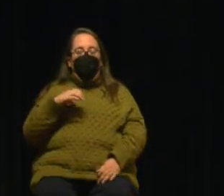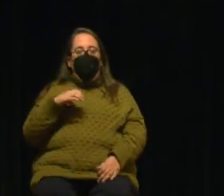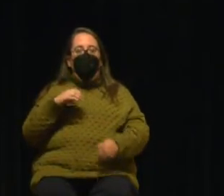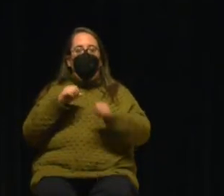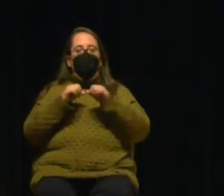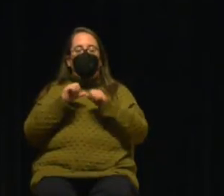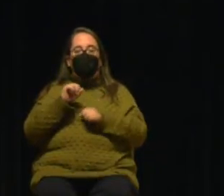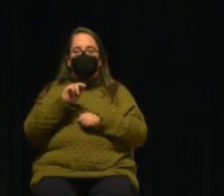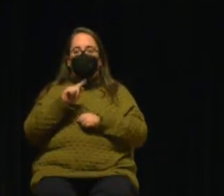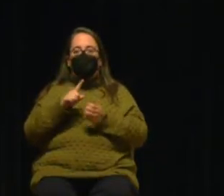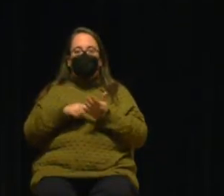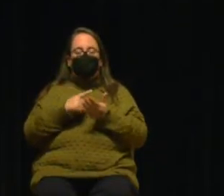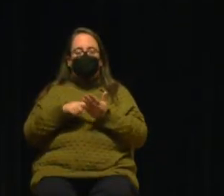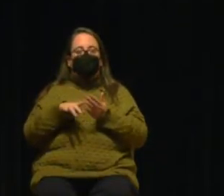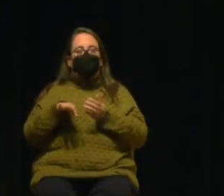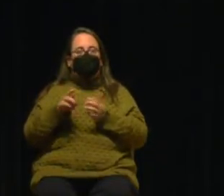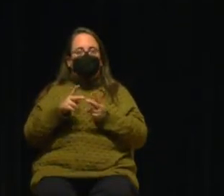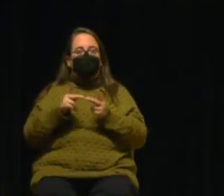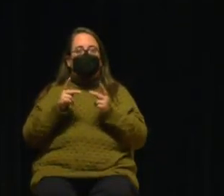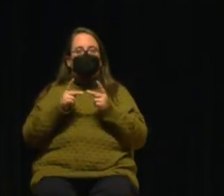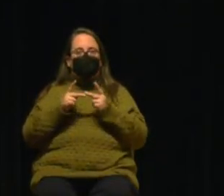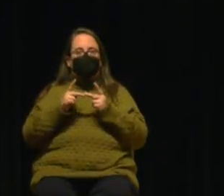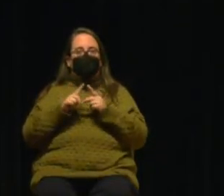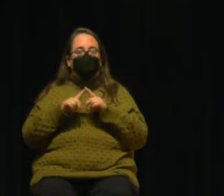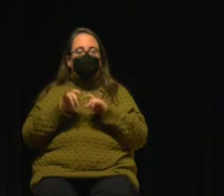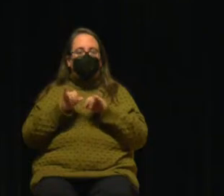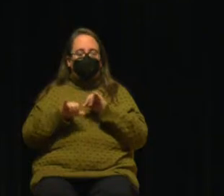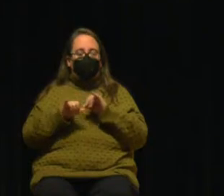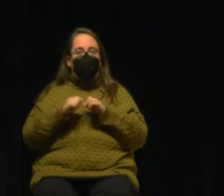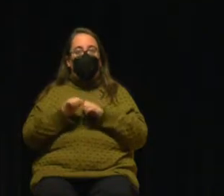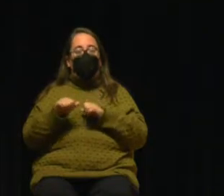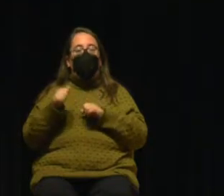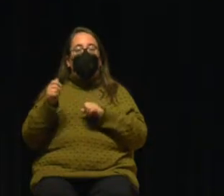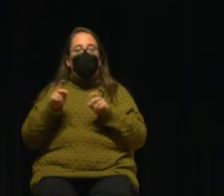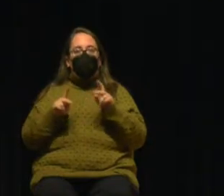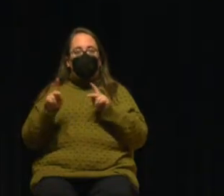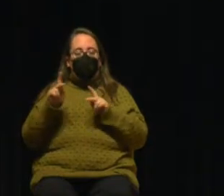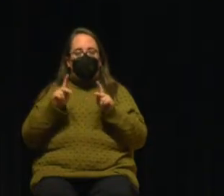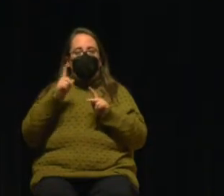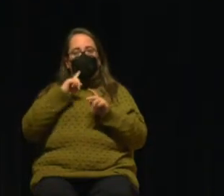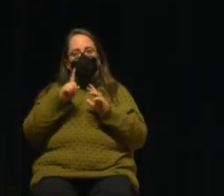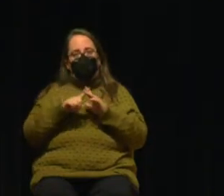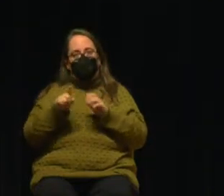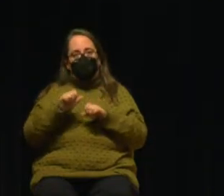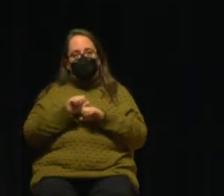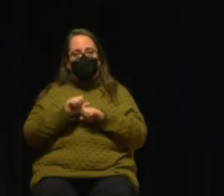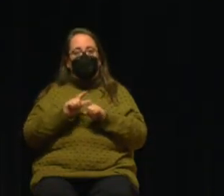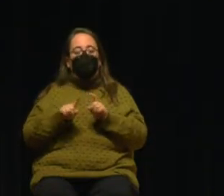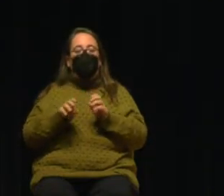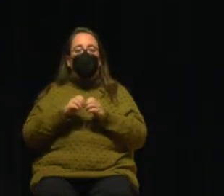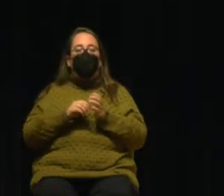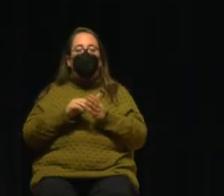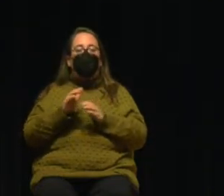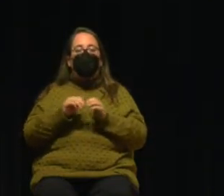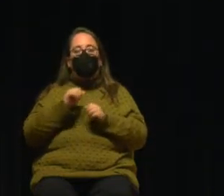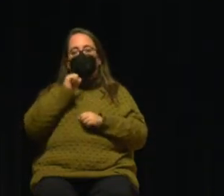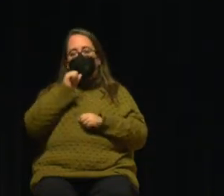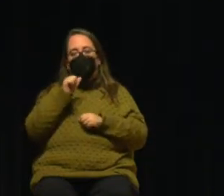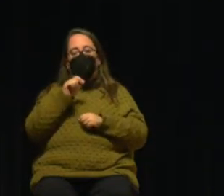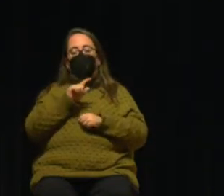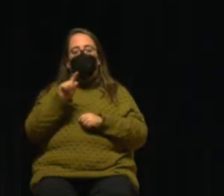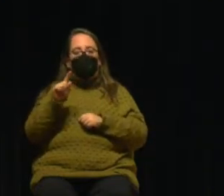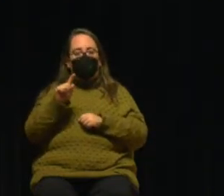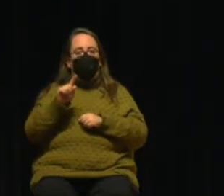sometimes found places to stay with other people for fugitive slaves, but more often than not, those